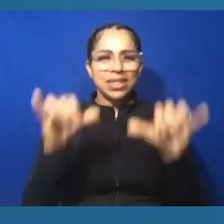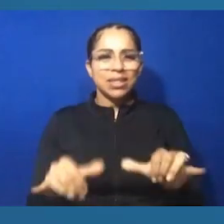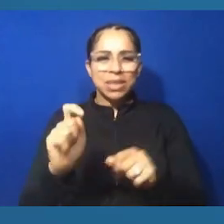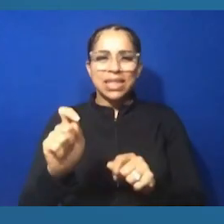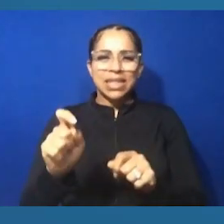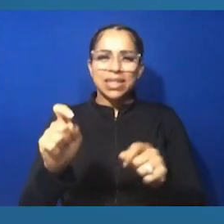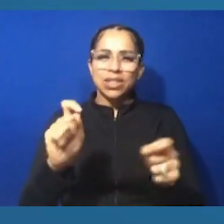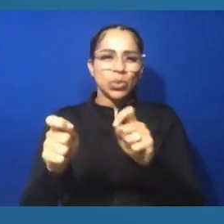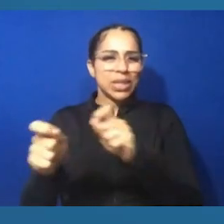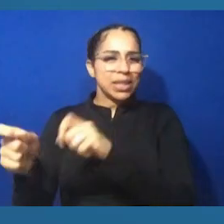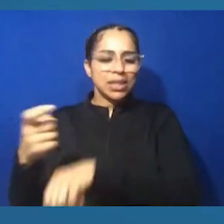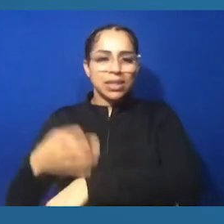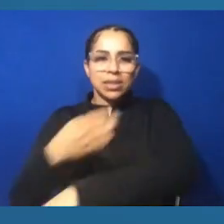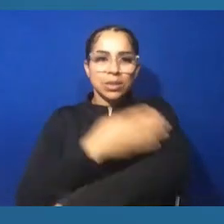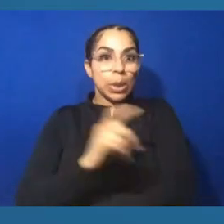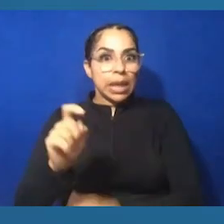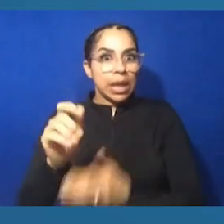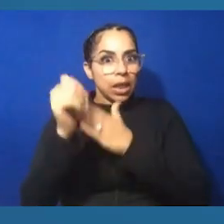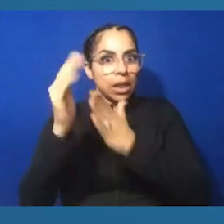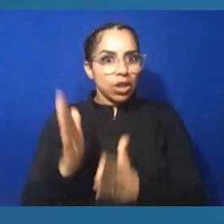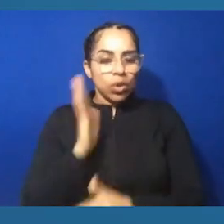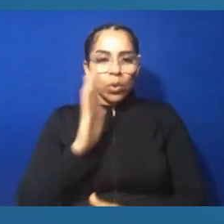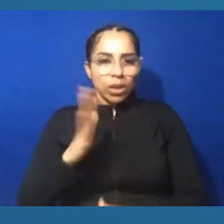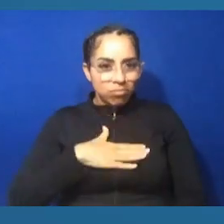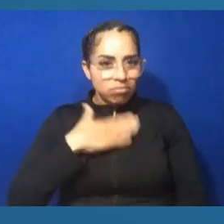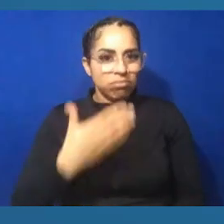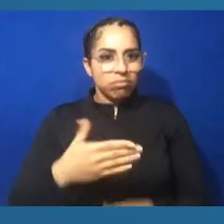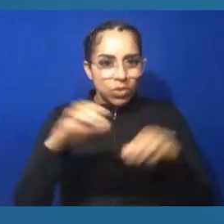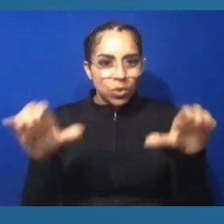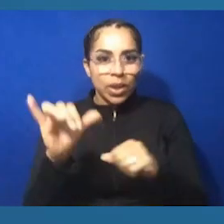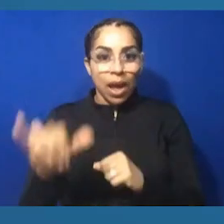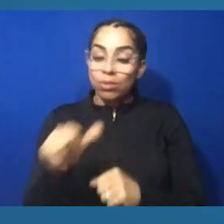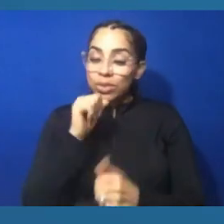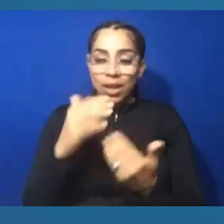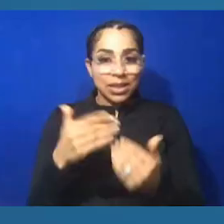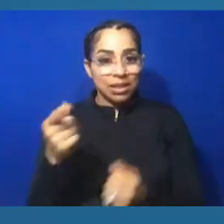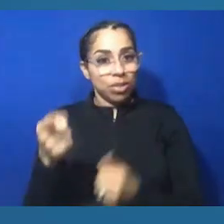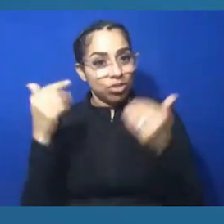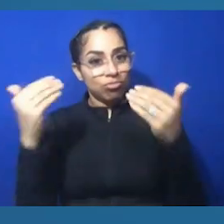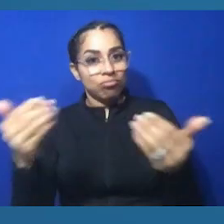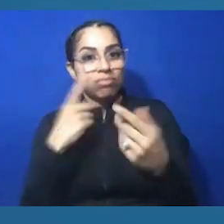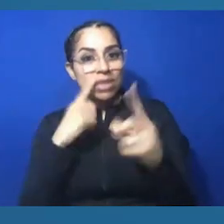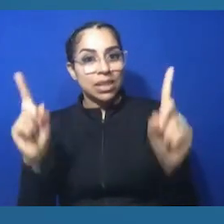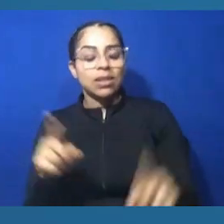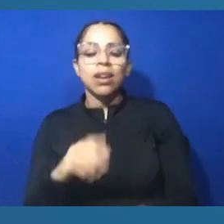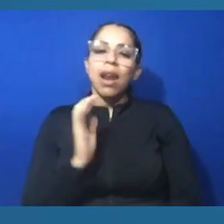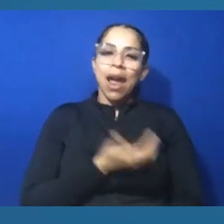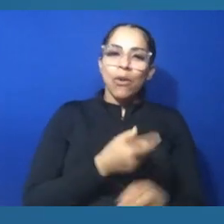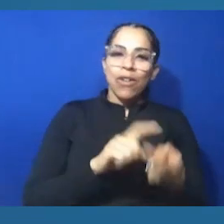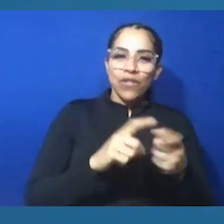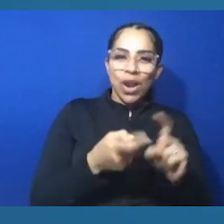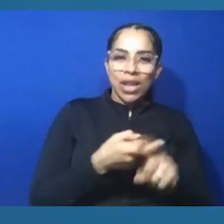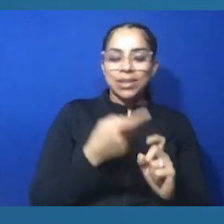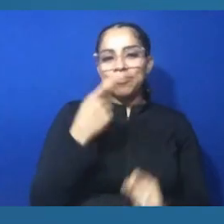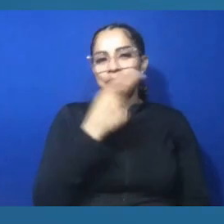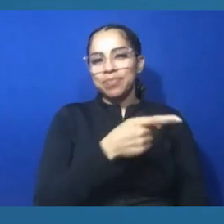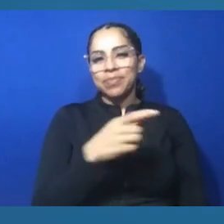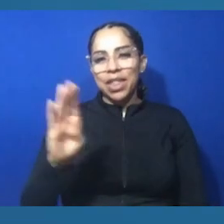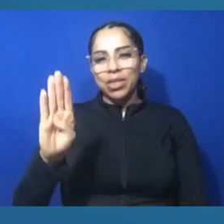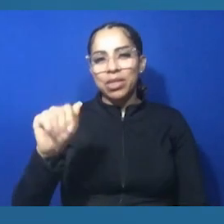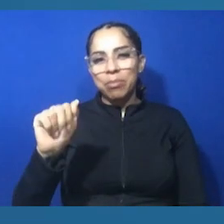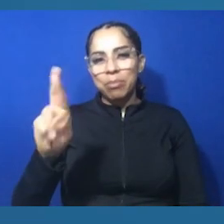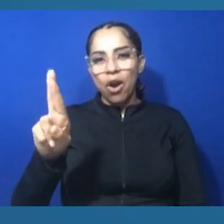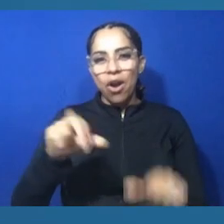do that, and it wasn't easy, but you did it. And even our friends on the other side of the bar, our friends at the bar, the